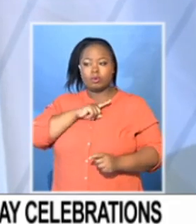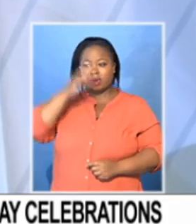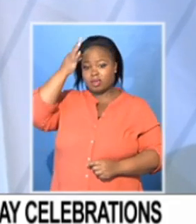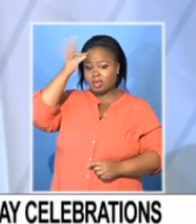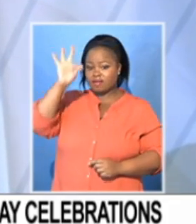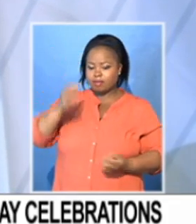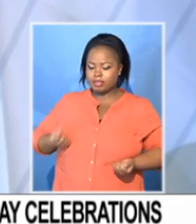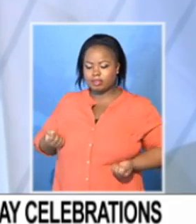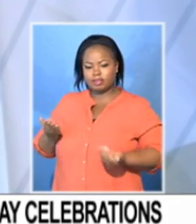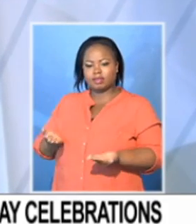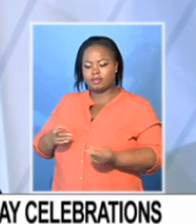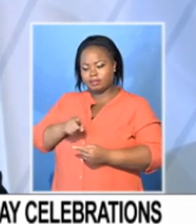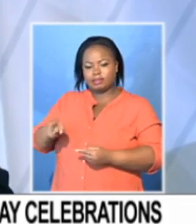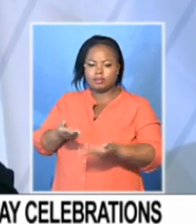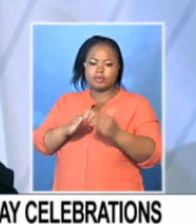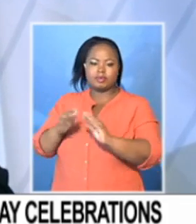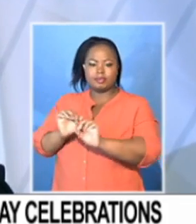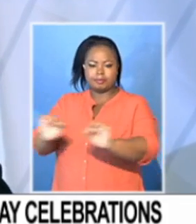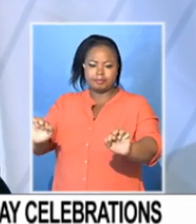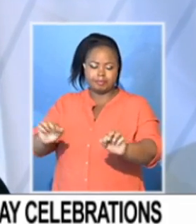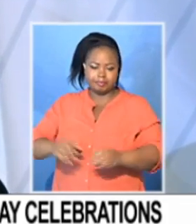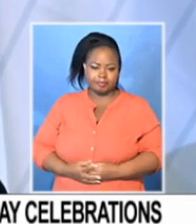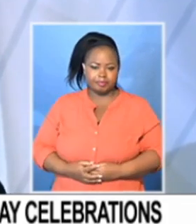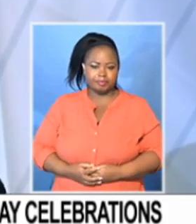government in their communities.